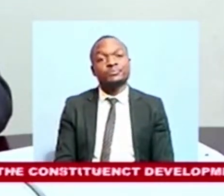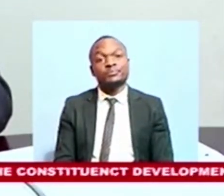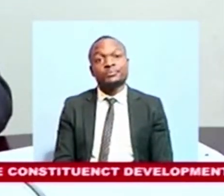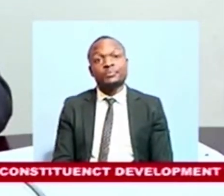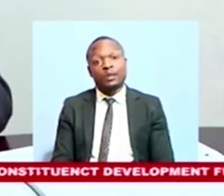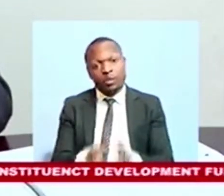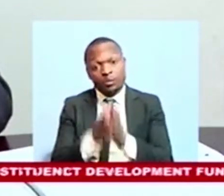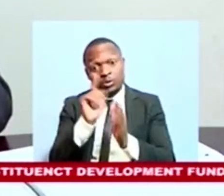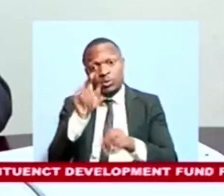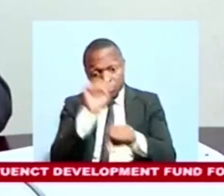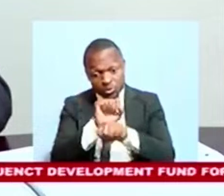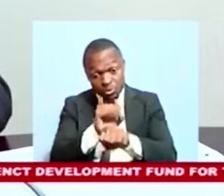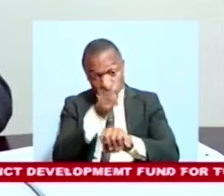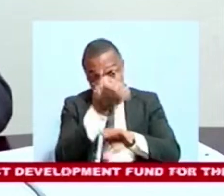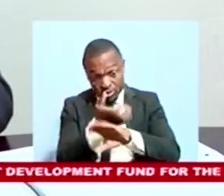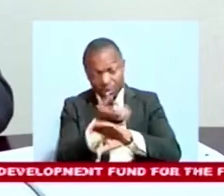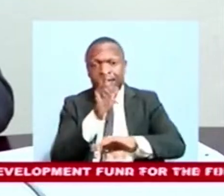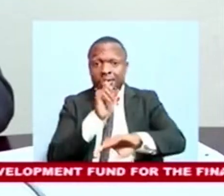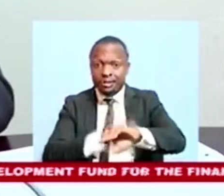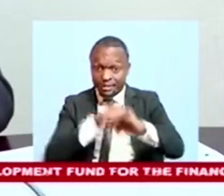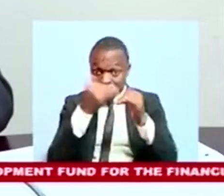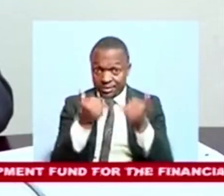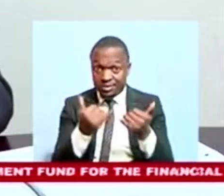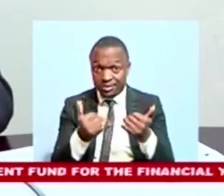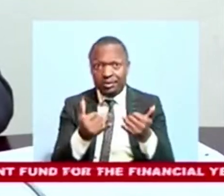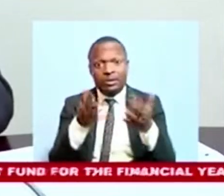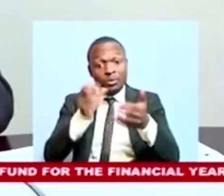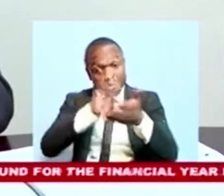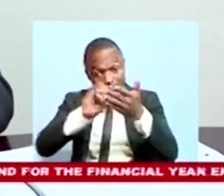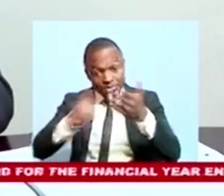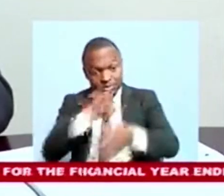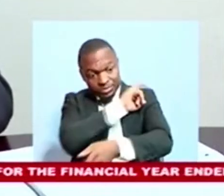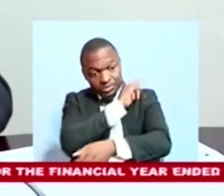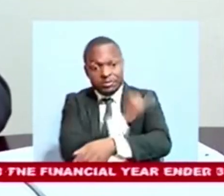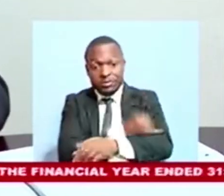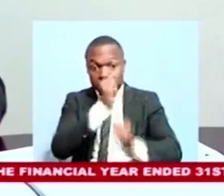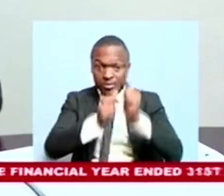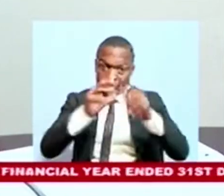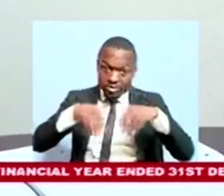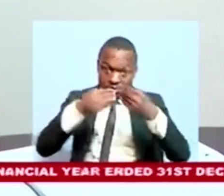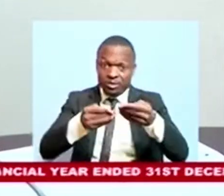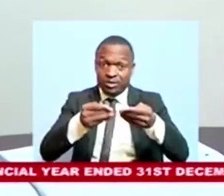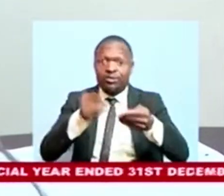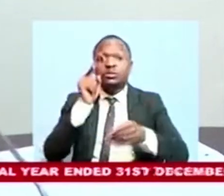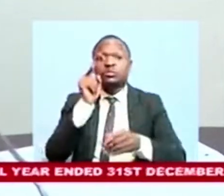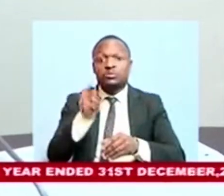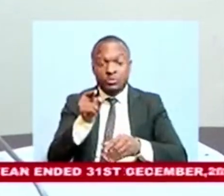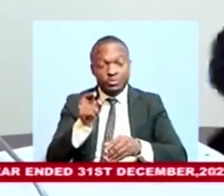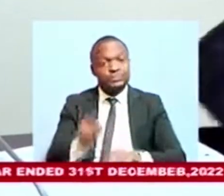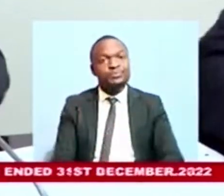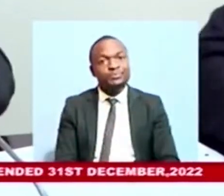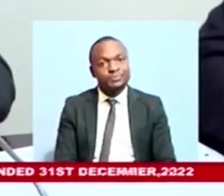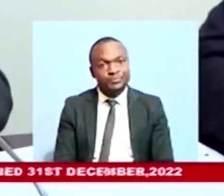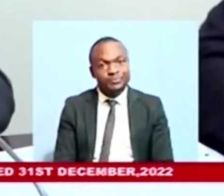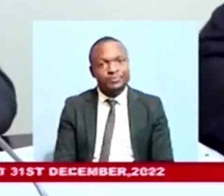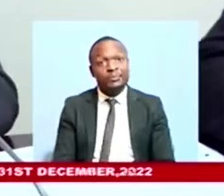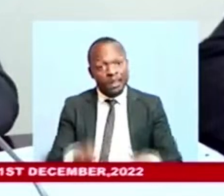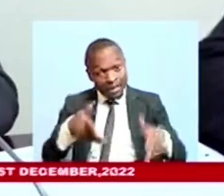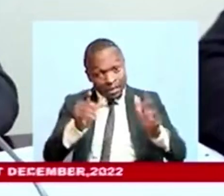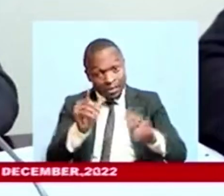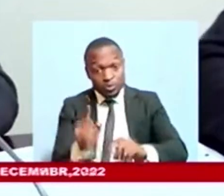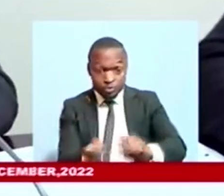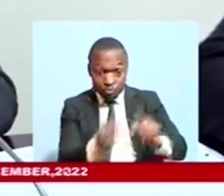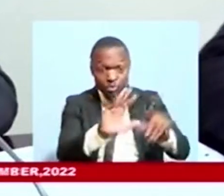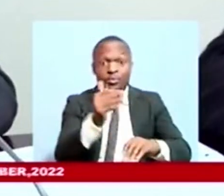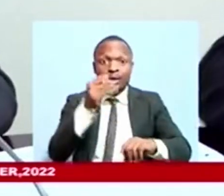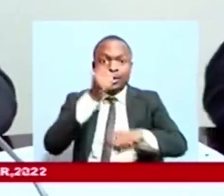We urge you to work hard, and at this time I wish to withdraw the immunity that was conferred on you and allow you to